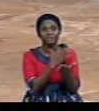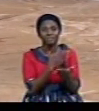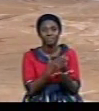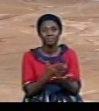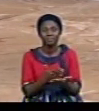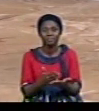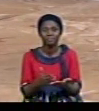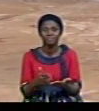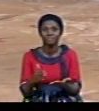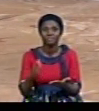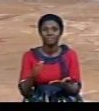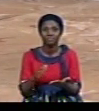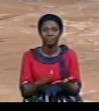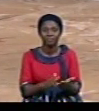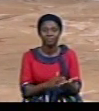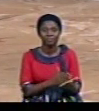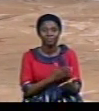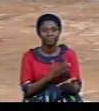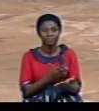foreign